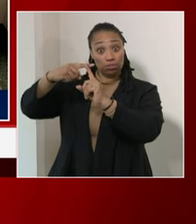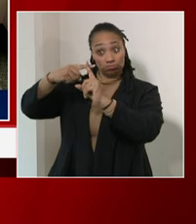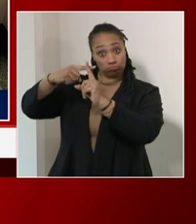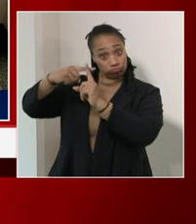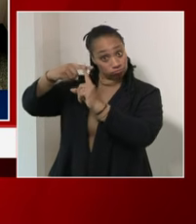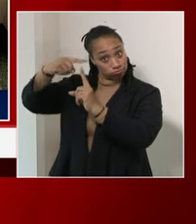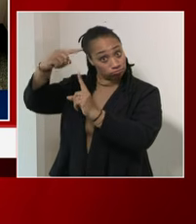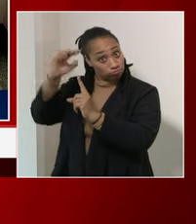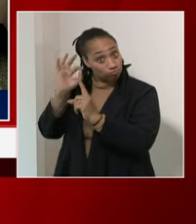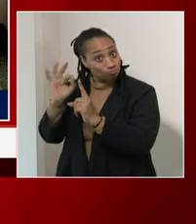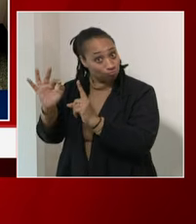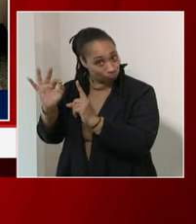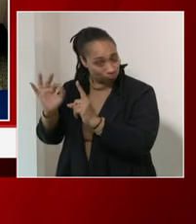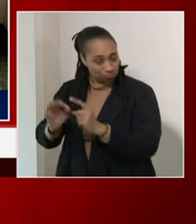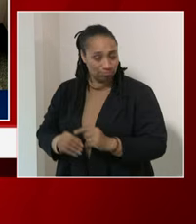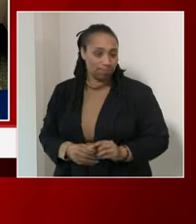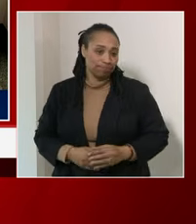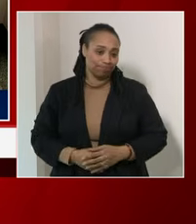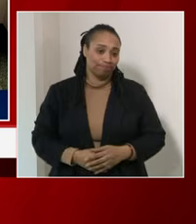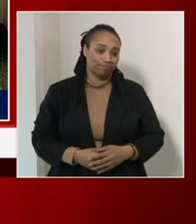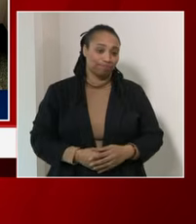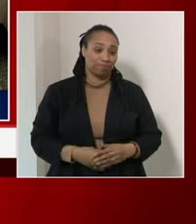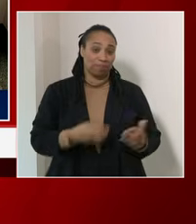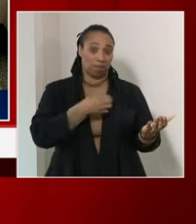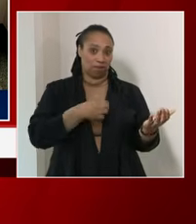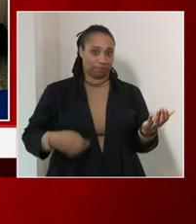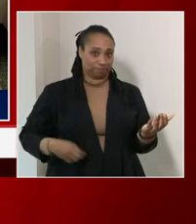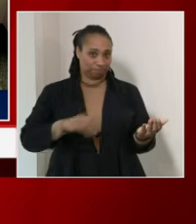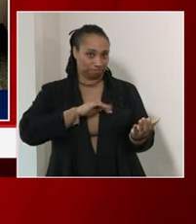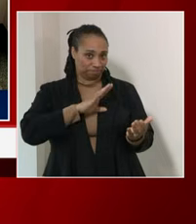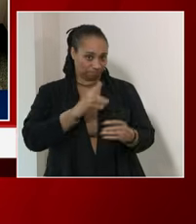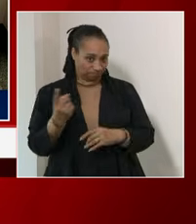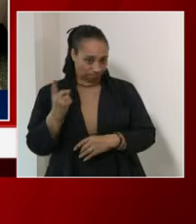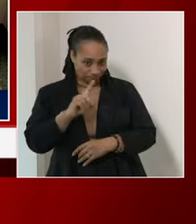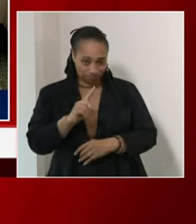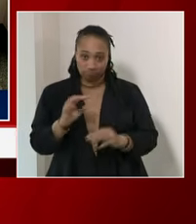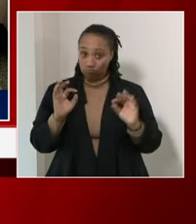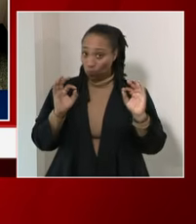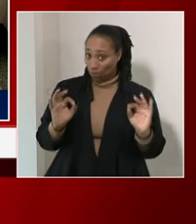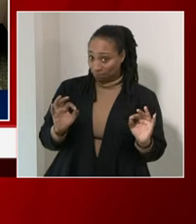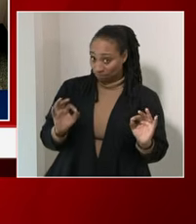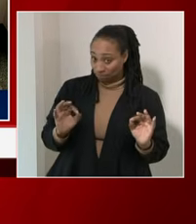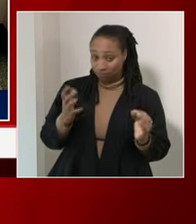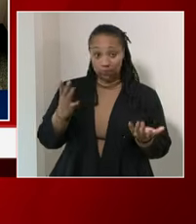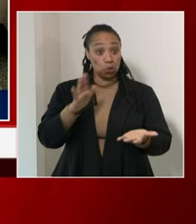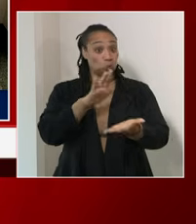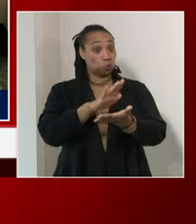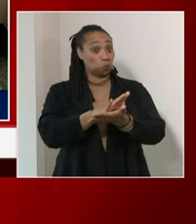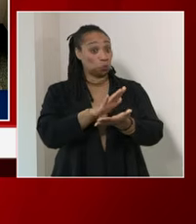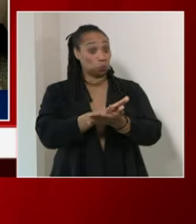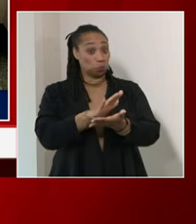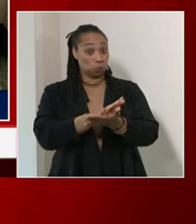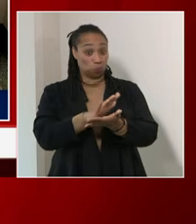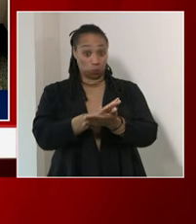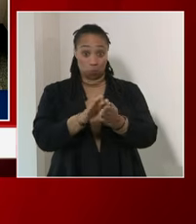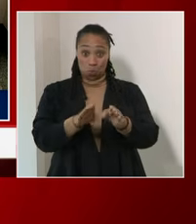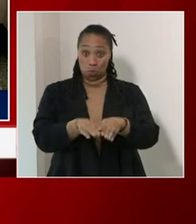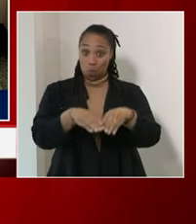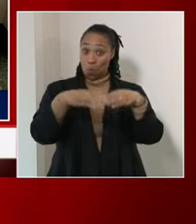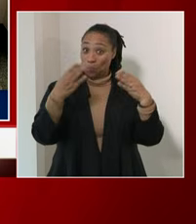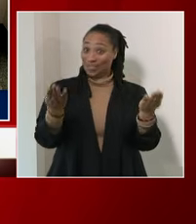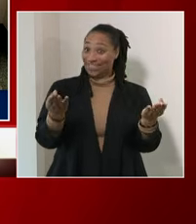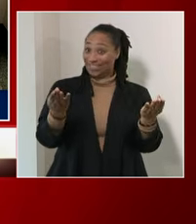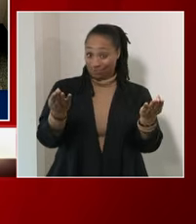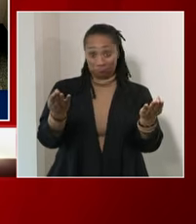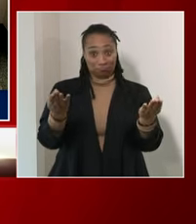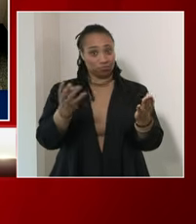Okay, and so today our schools opened at a 2-hour with a 2-hour delay. I was pleased